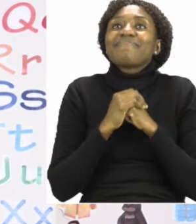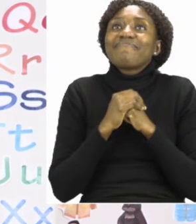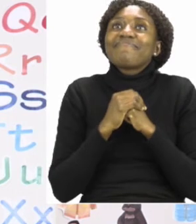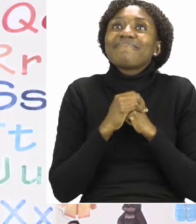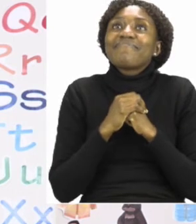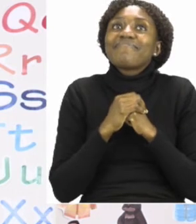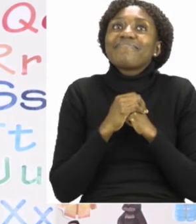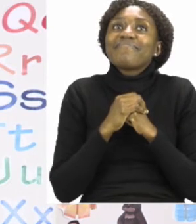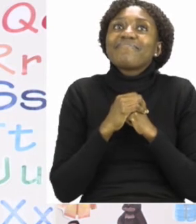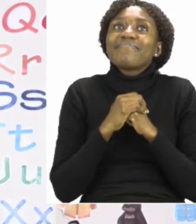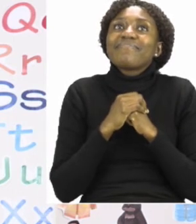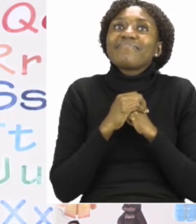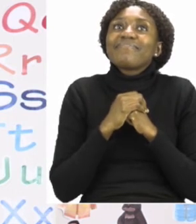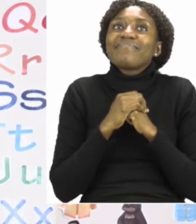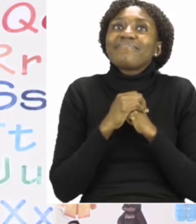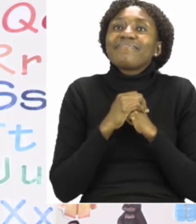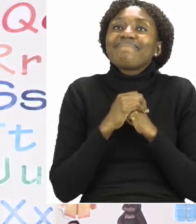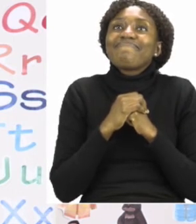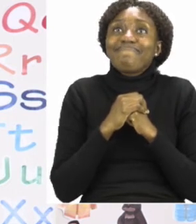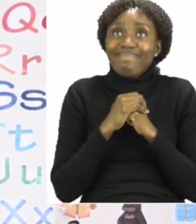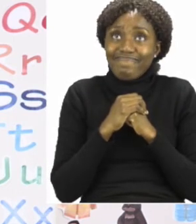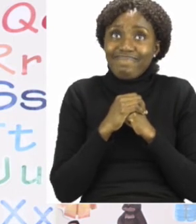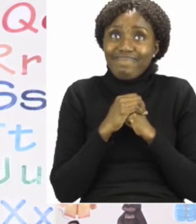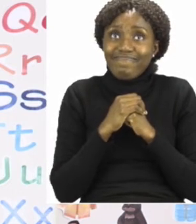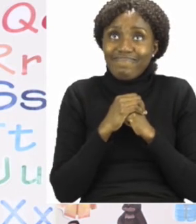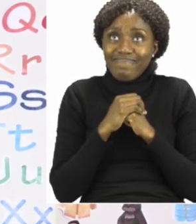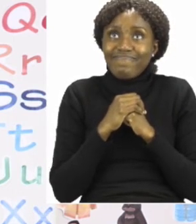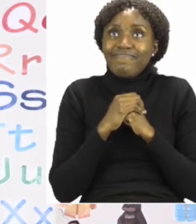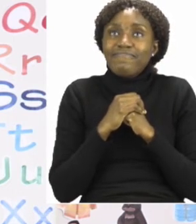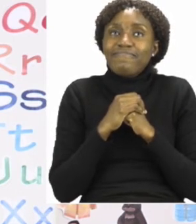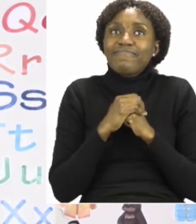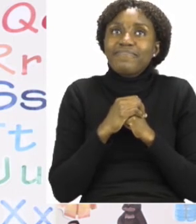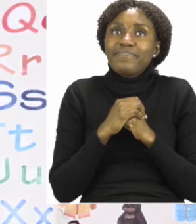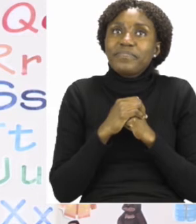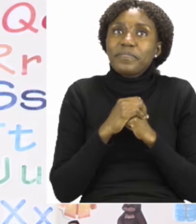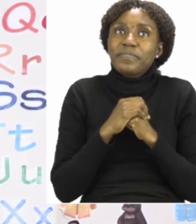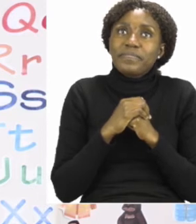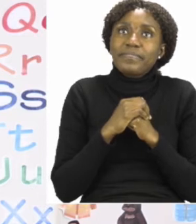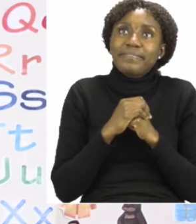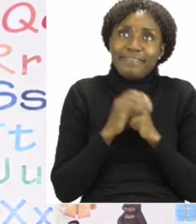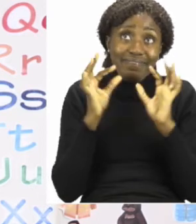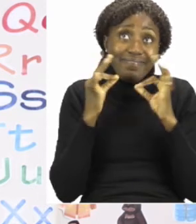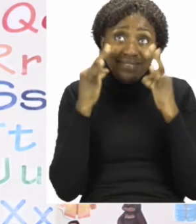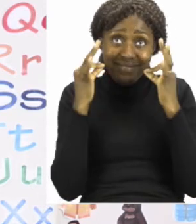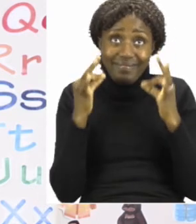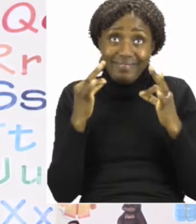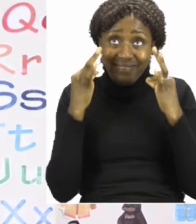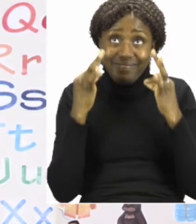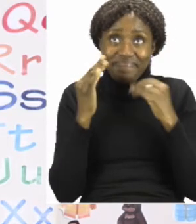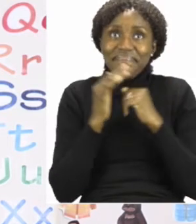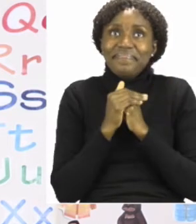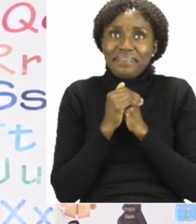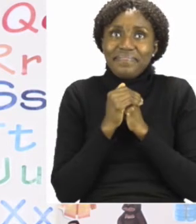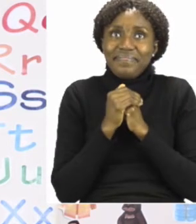E-I-E-I-O. And then when it's time to make the sound of the animal, I want you to join me.